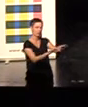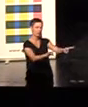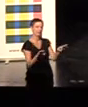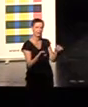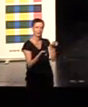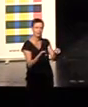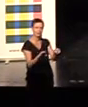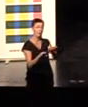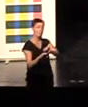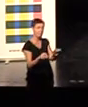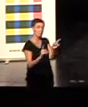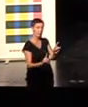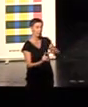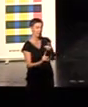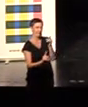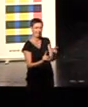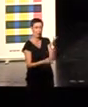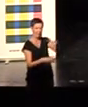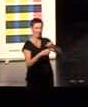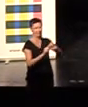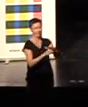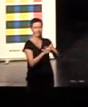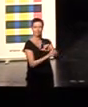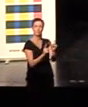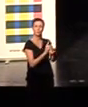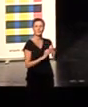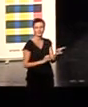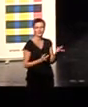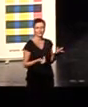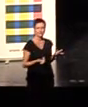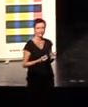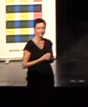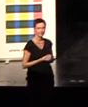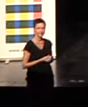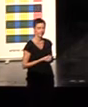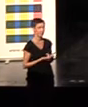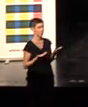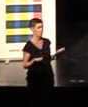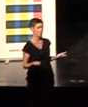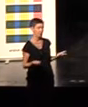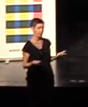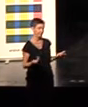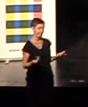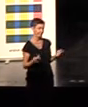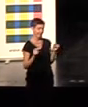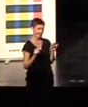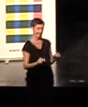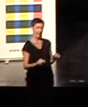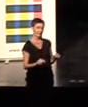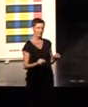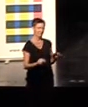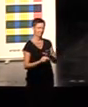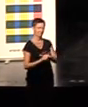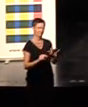for members of de nationale community en hulya dat is not the